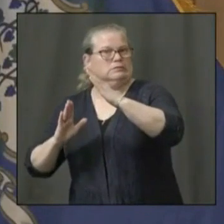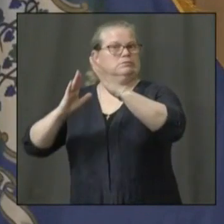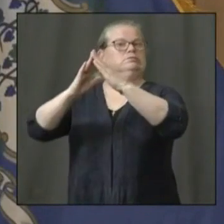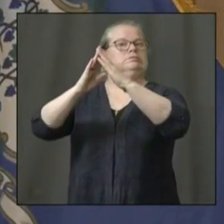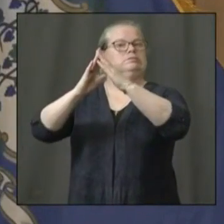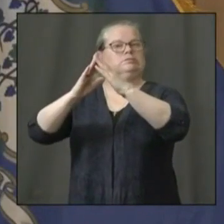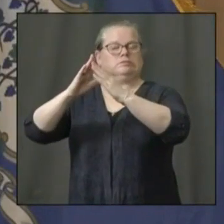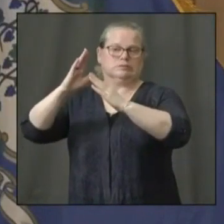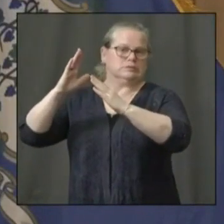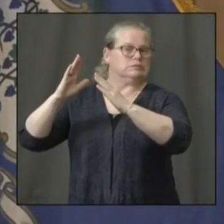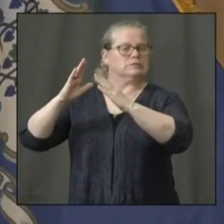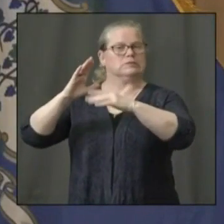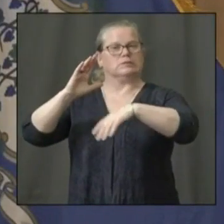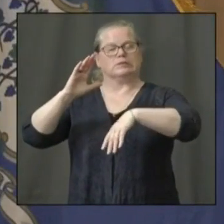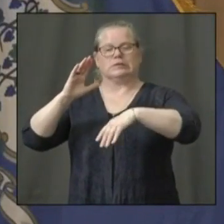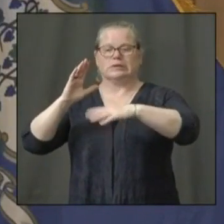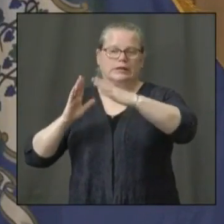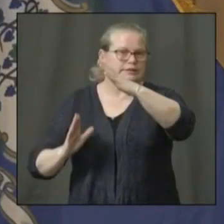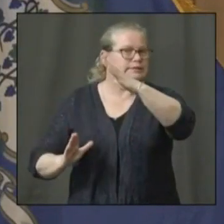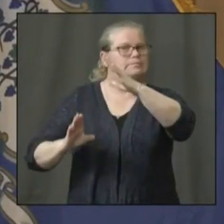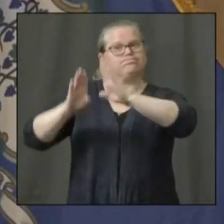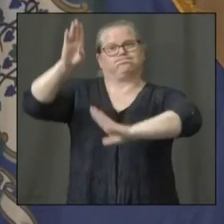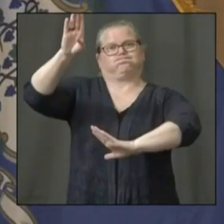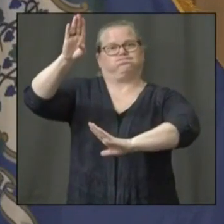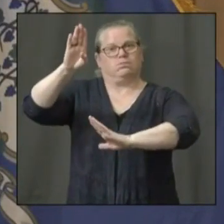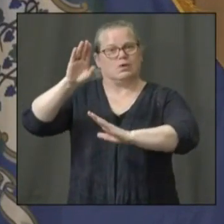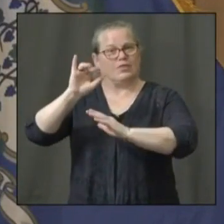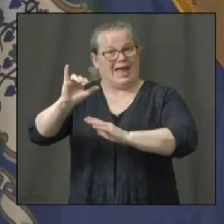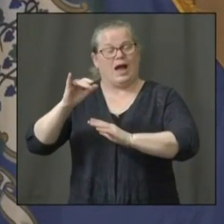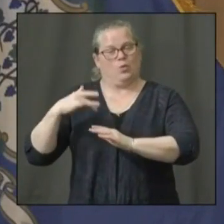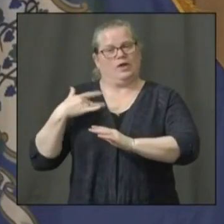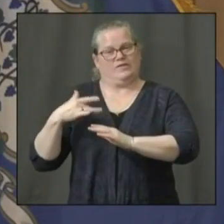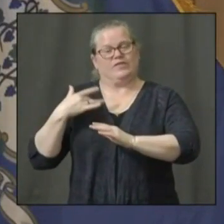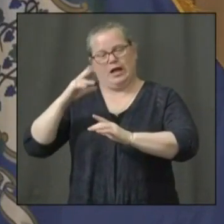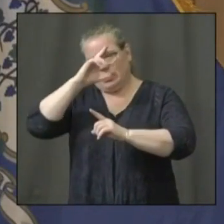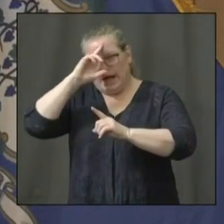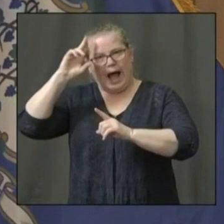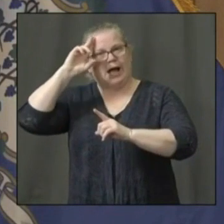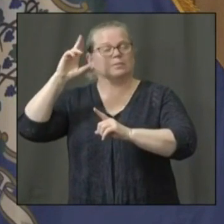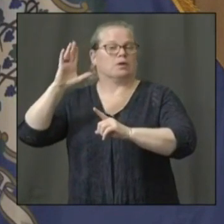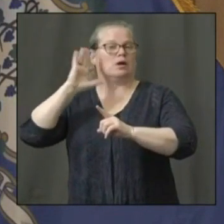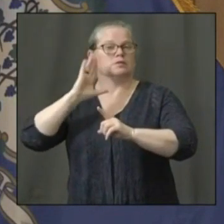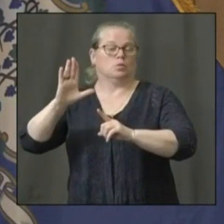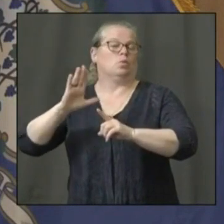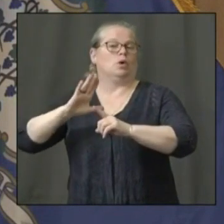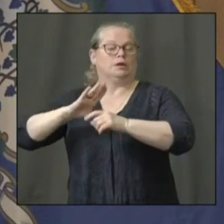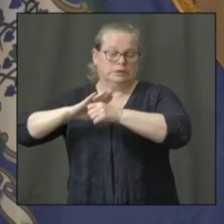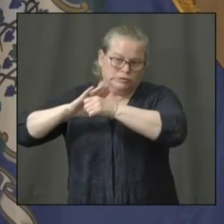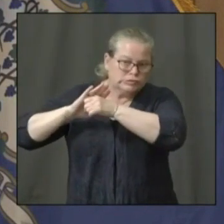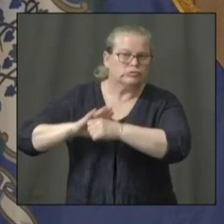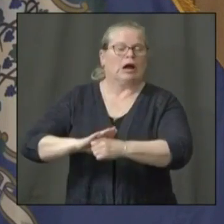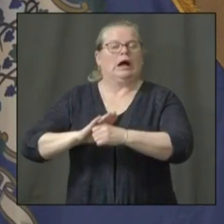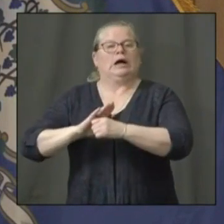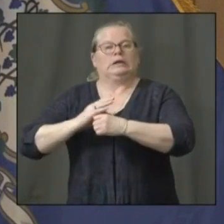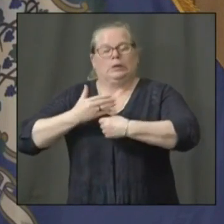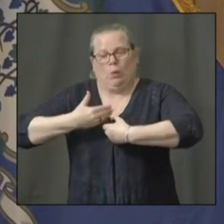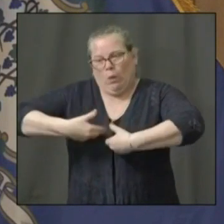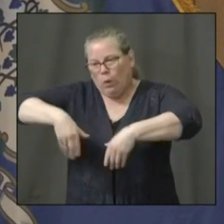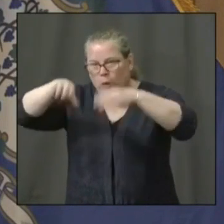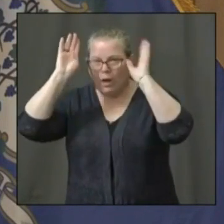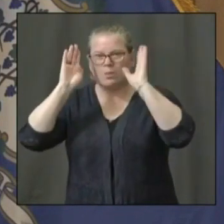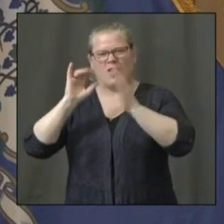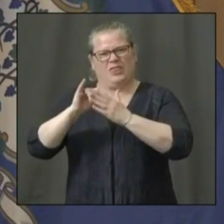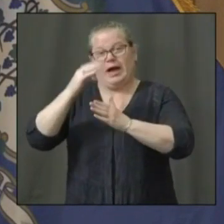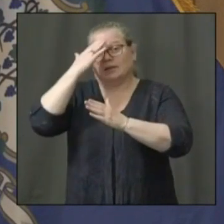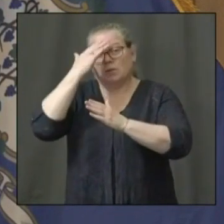what could have really put our hospitals under extraordinary stress. And that's why we instituted